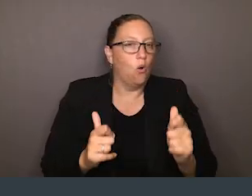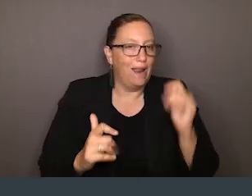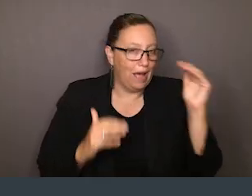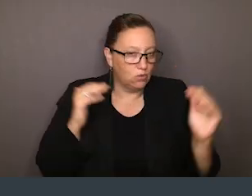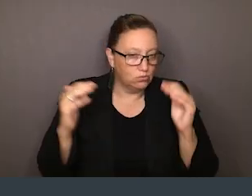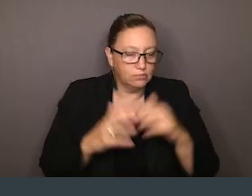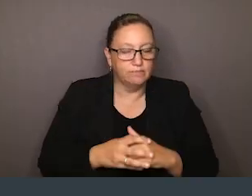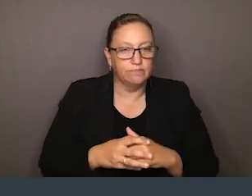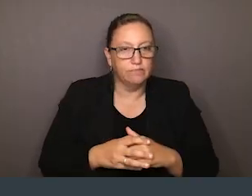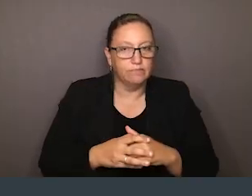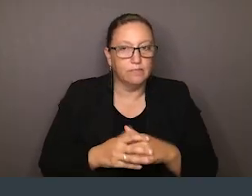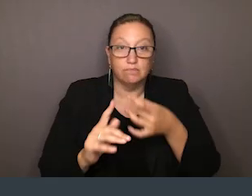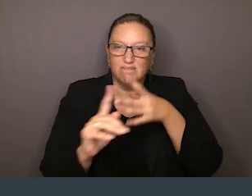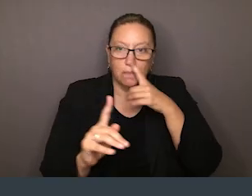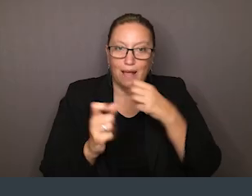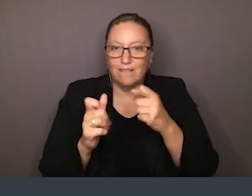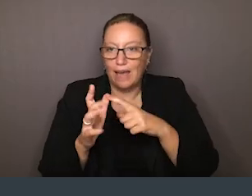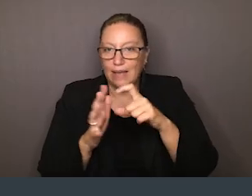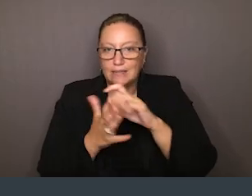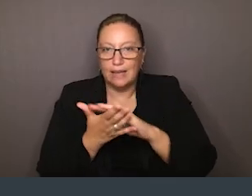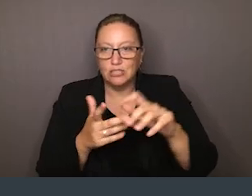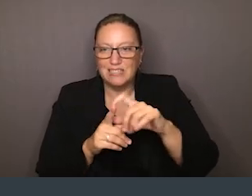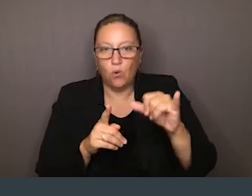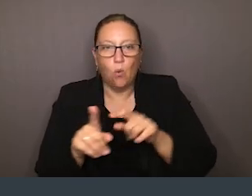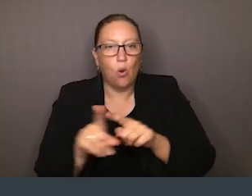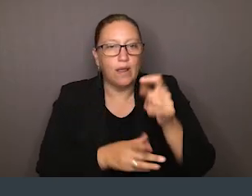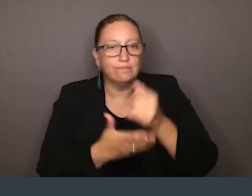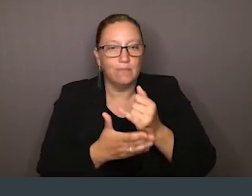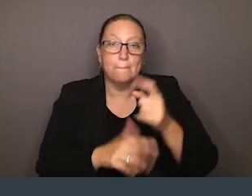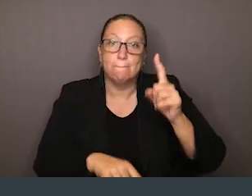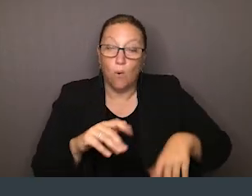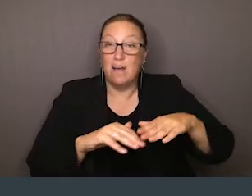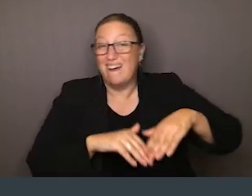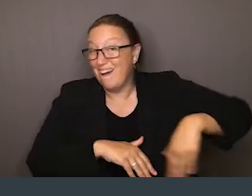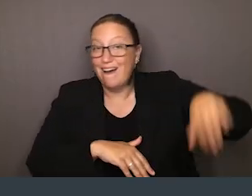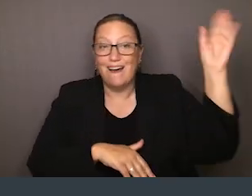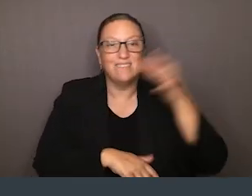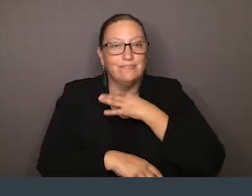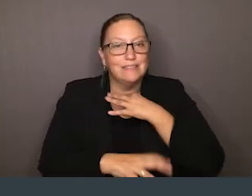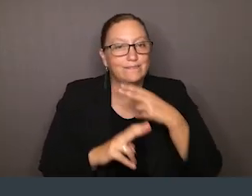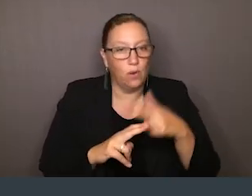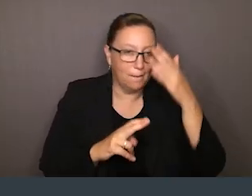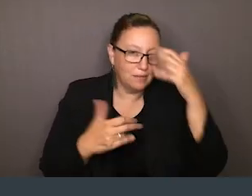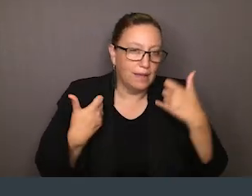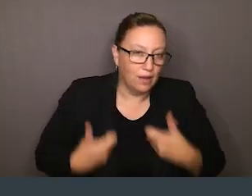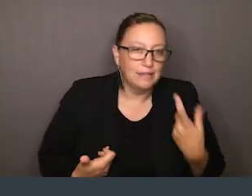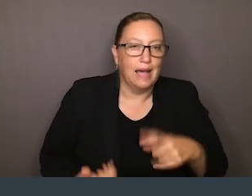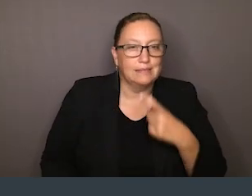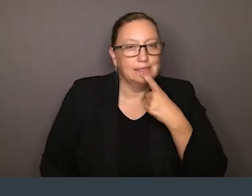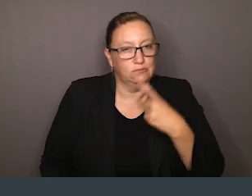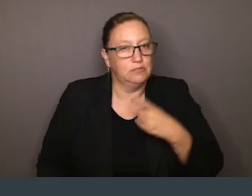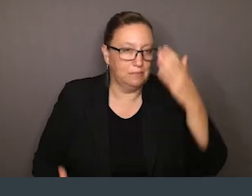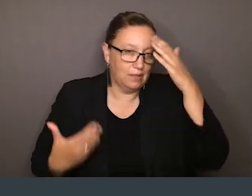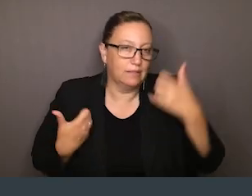Specifically, people with ADHD or learning disorders were found to have the highest risk of developing both any mental illness and serious